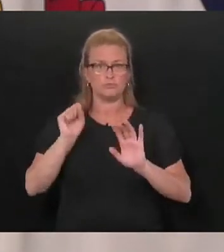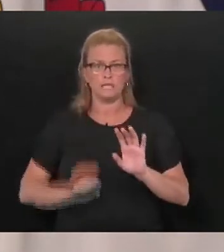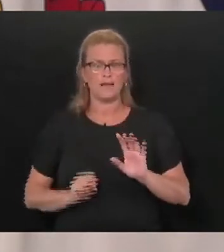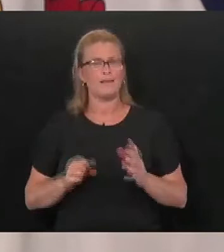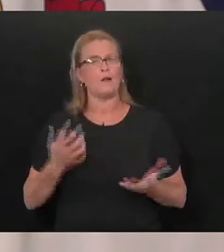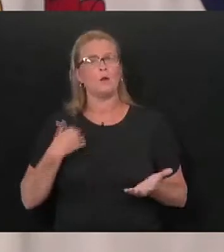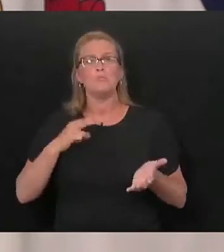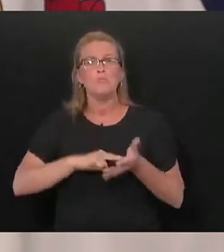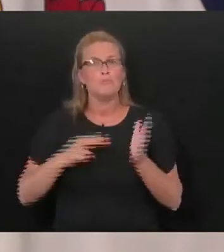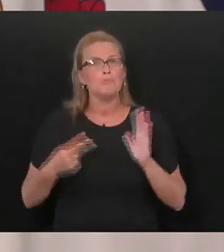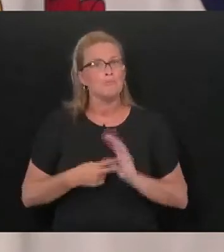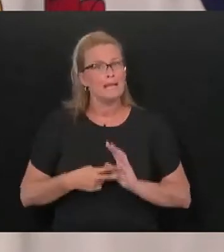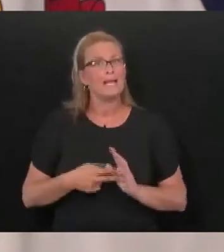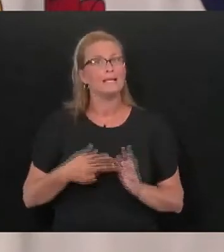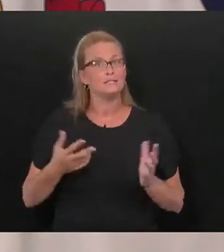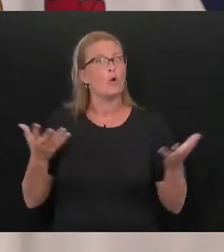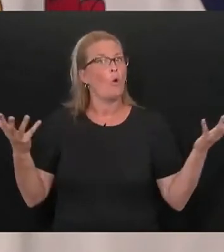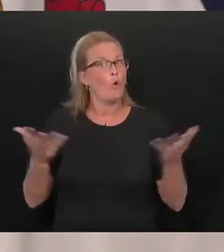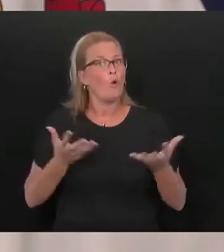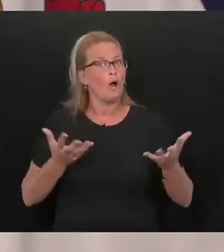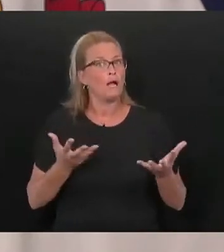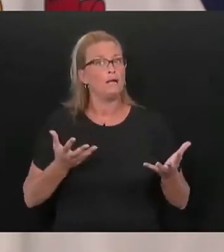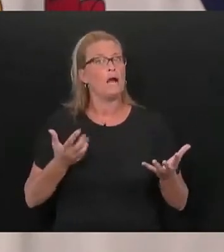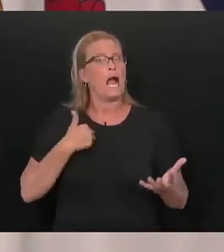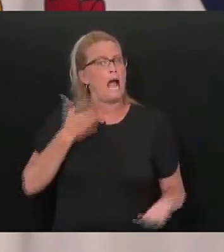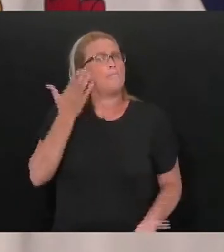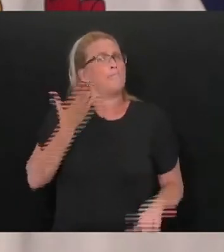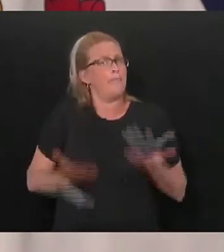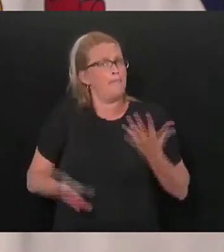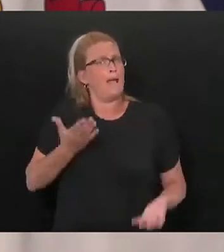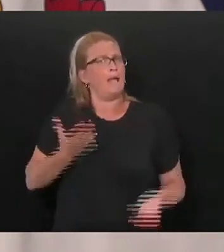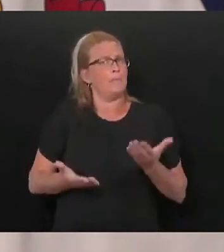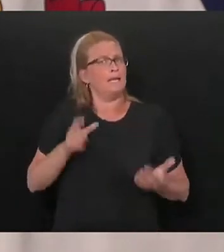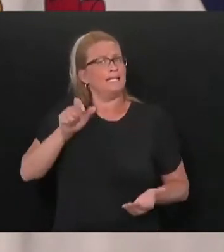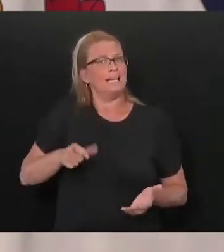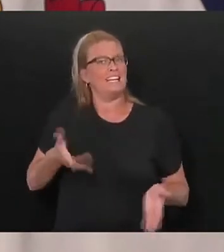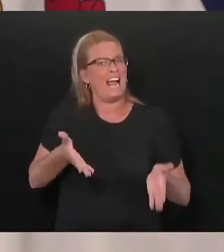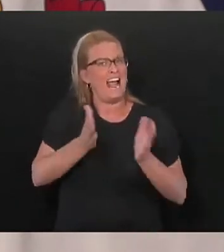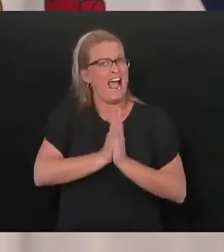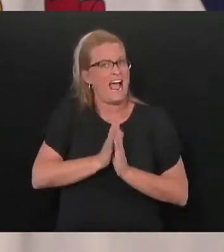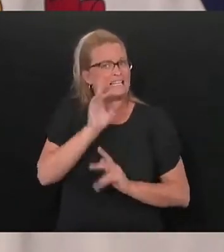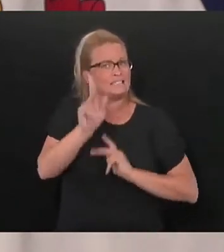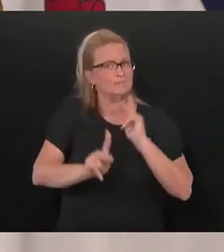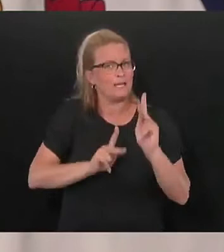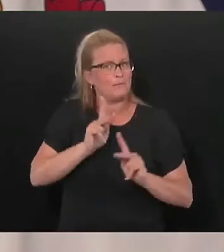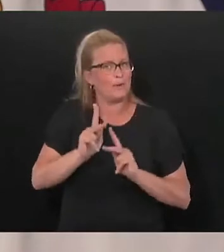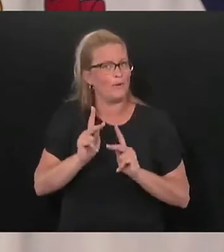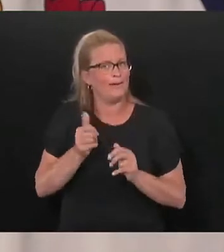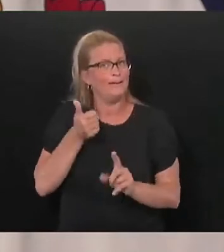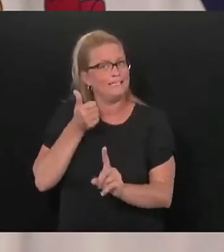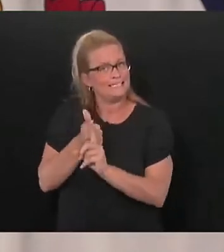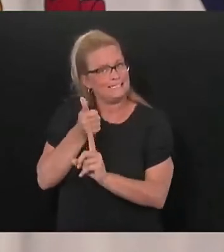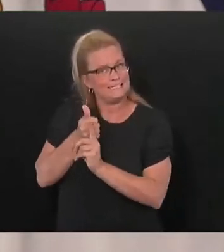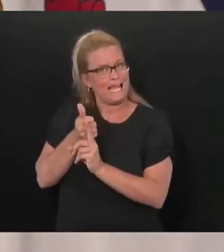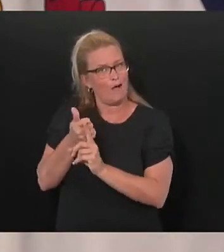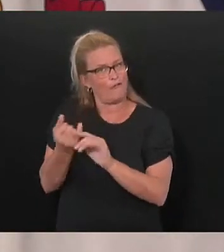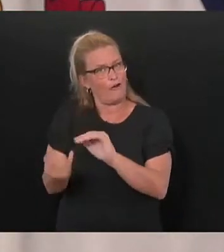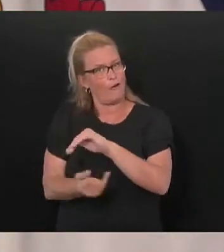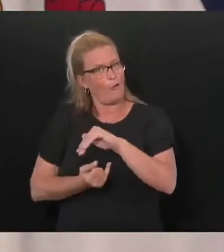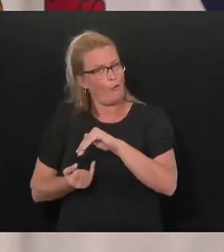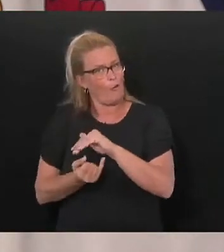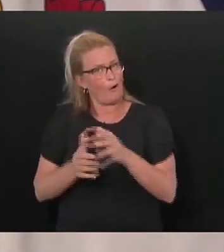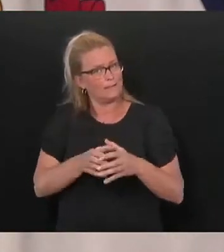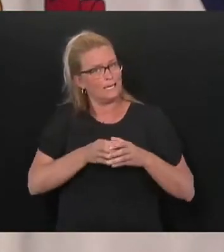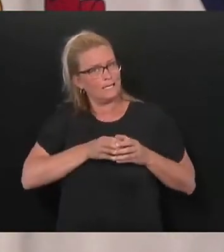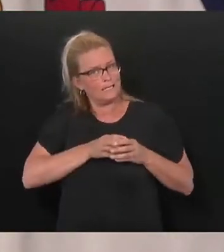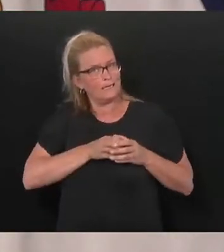then what we may end up having to do is ask people to quarantine themselves until they